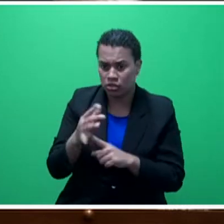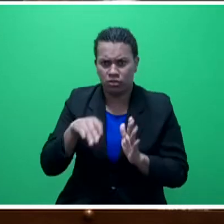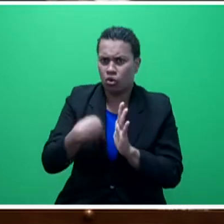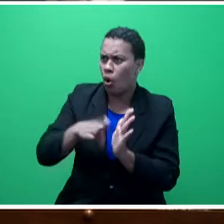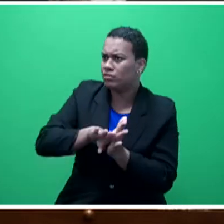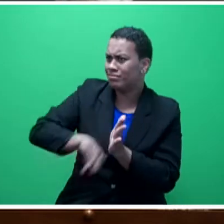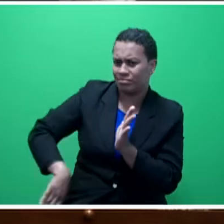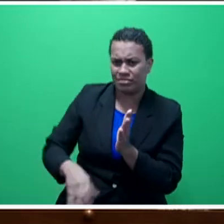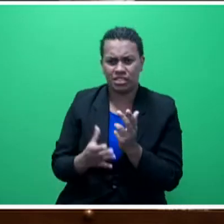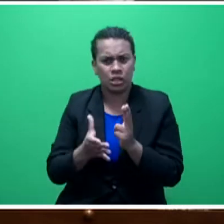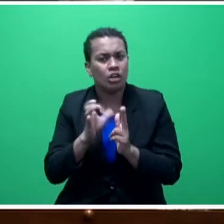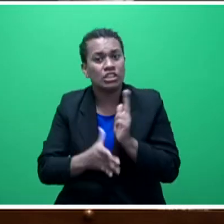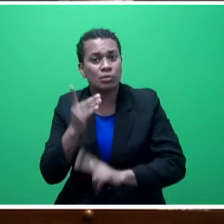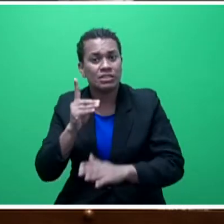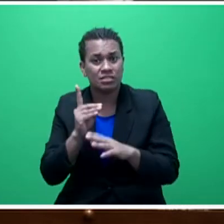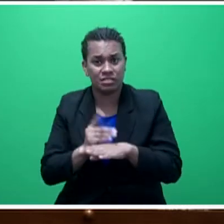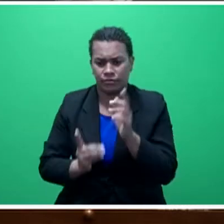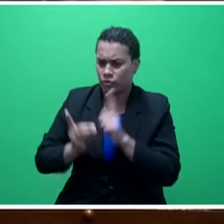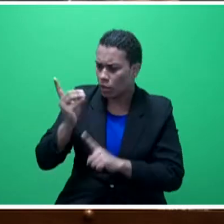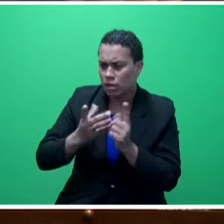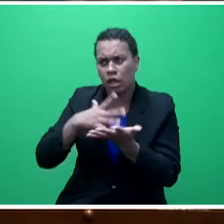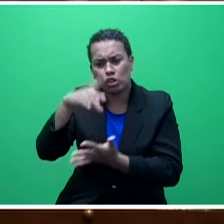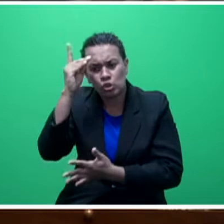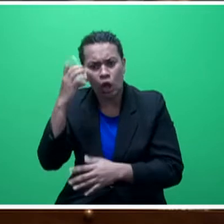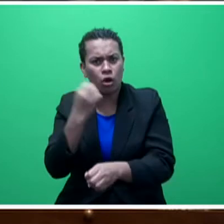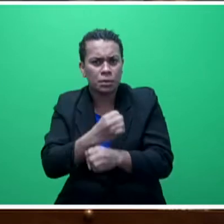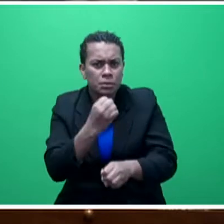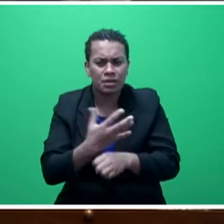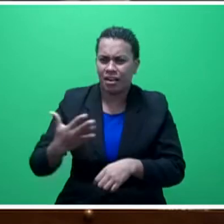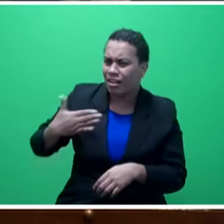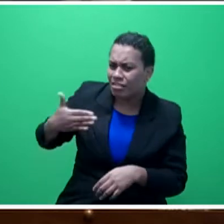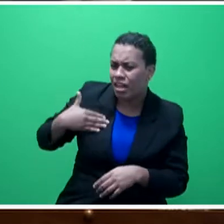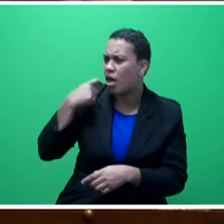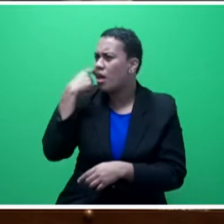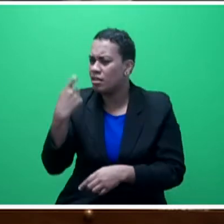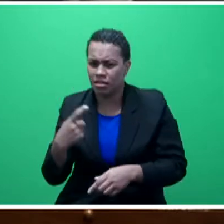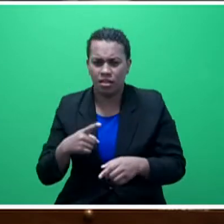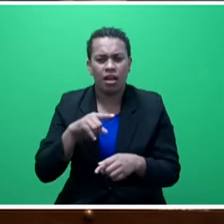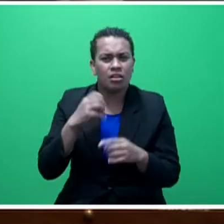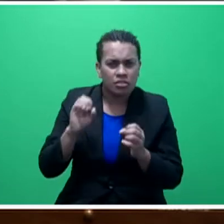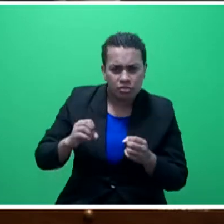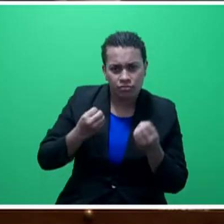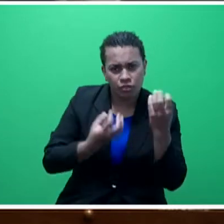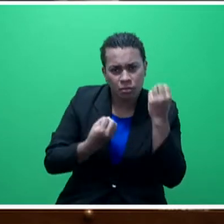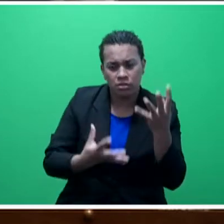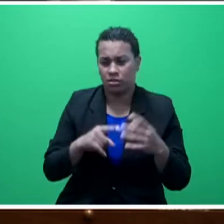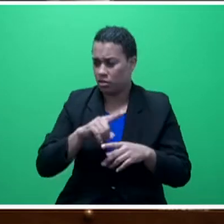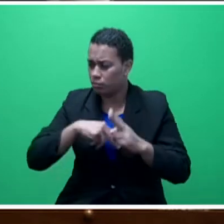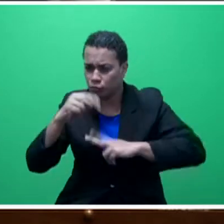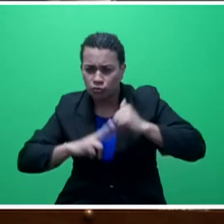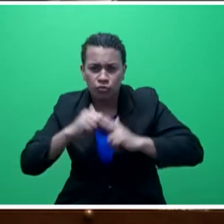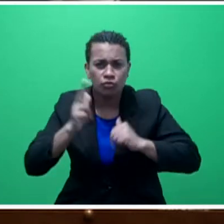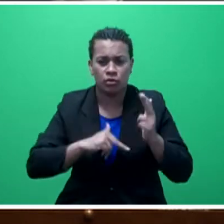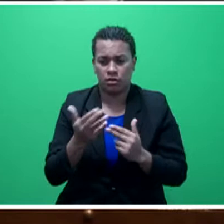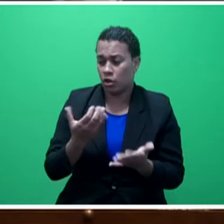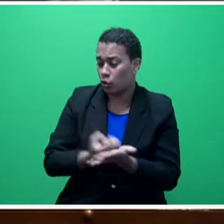programs and funds, education, employment, healthcare services, communication, information, infrastructure, economic empowerment